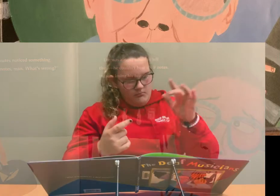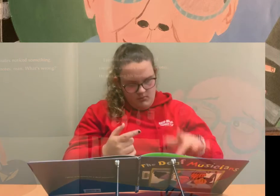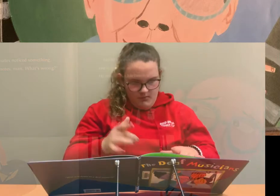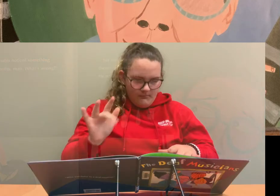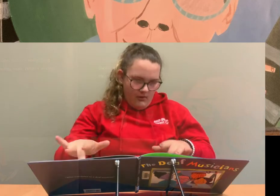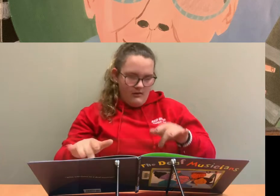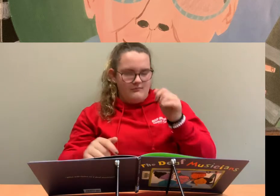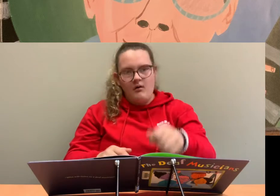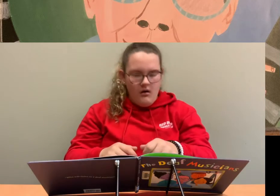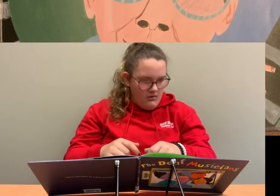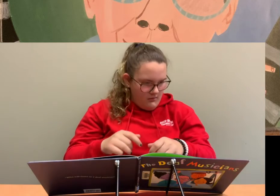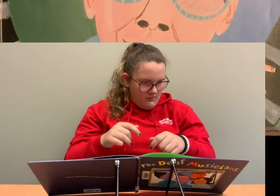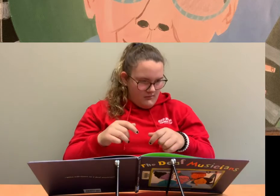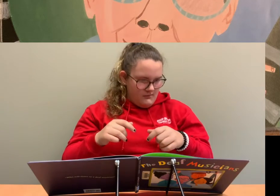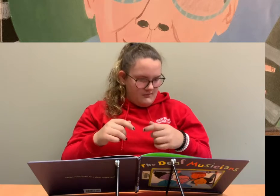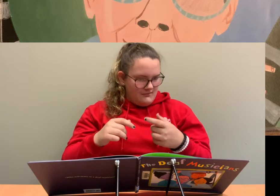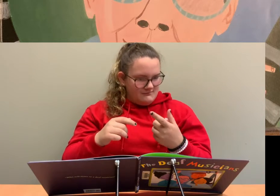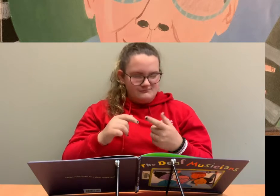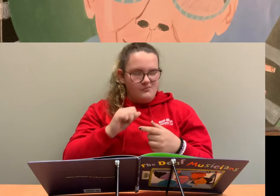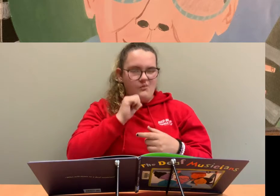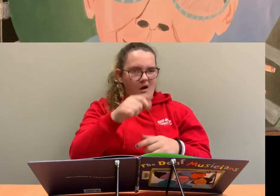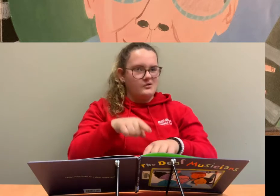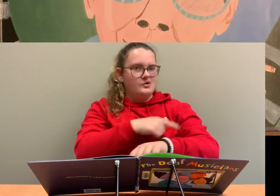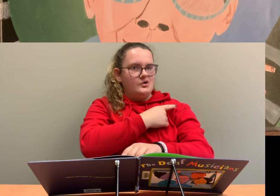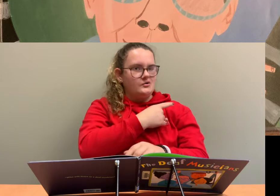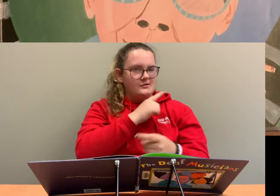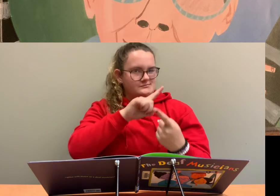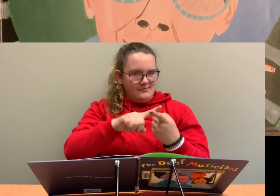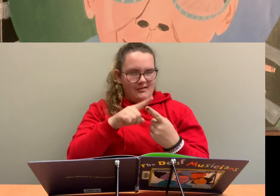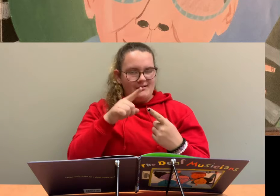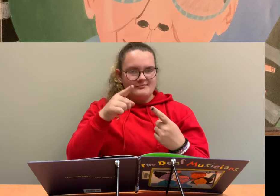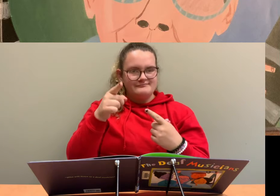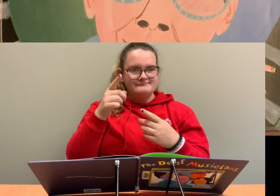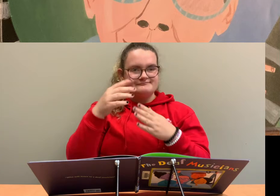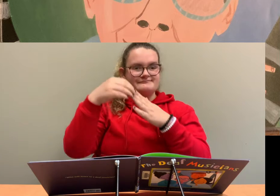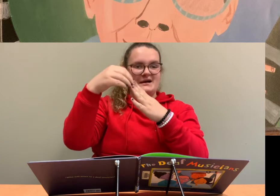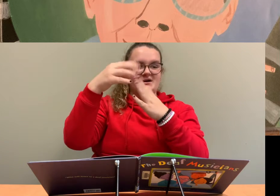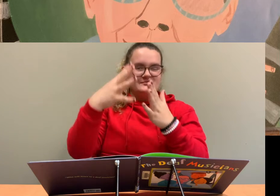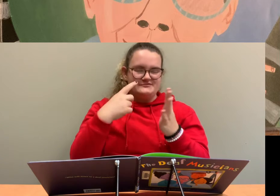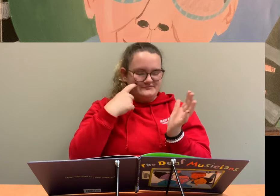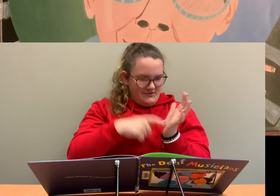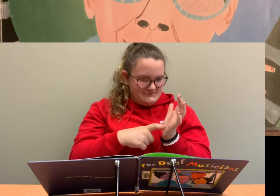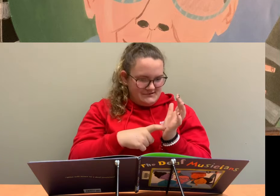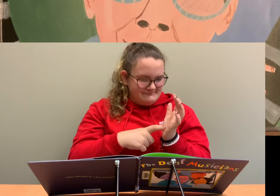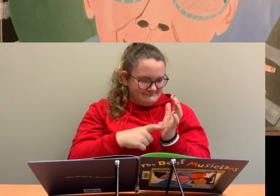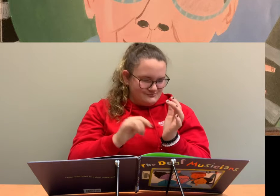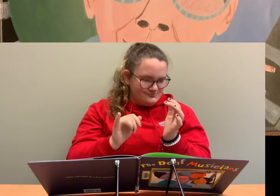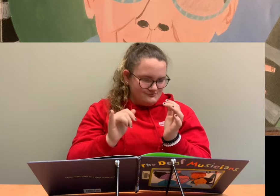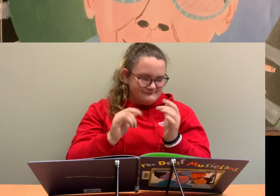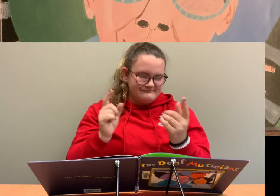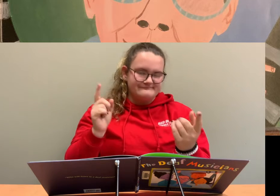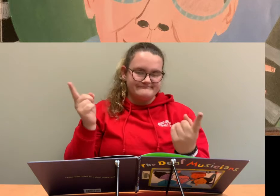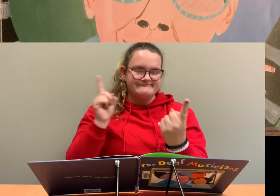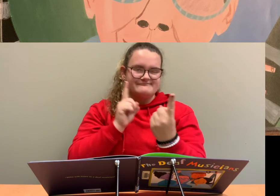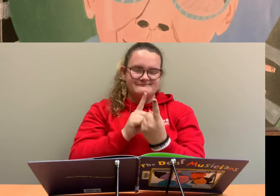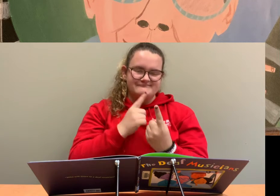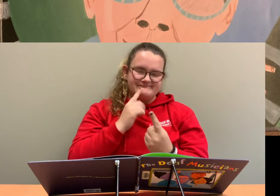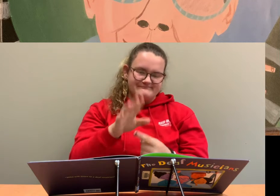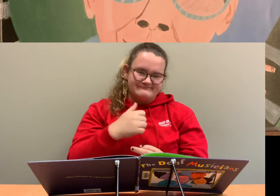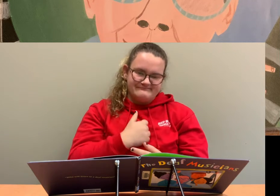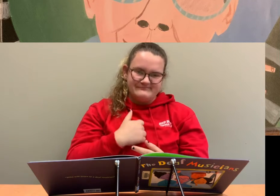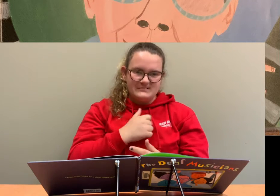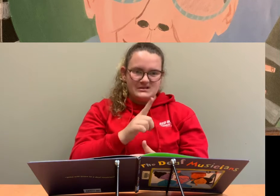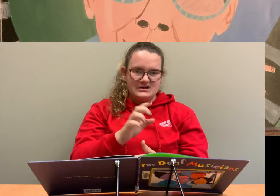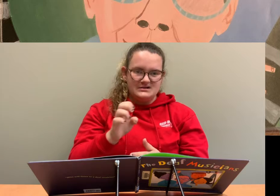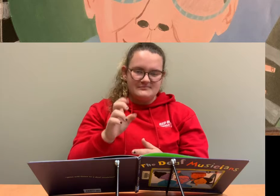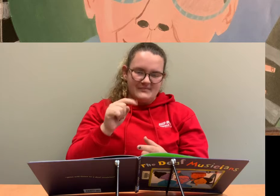It started to sound wrong, and it wasn't long until the leader